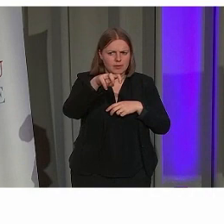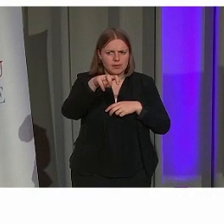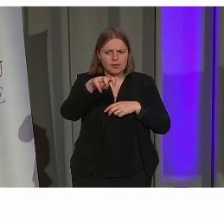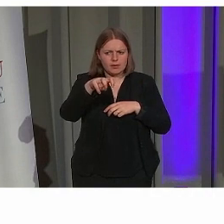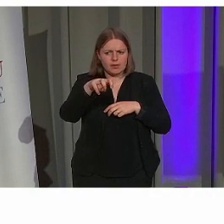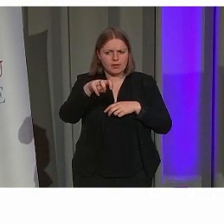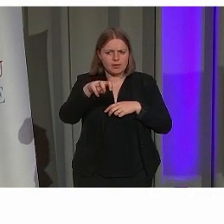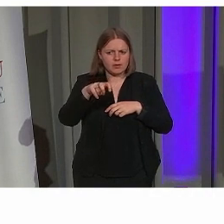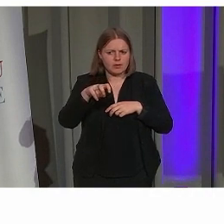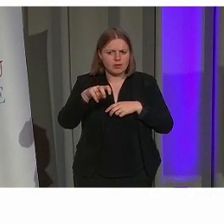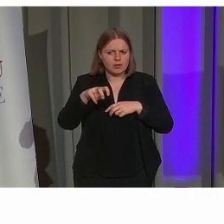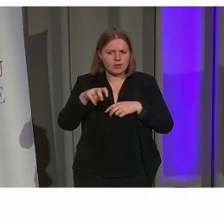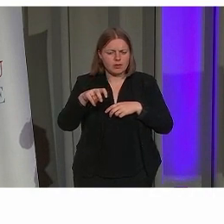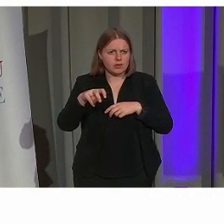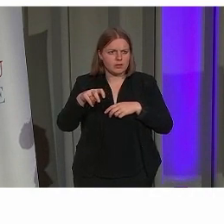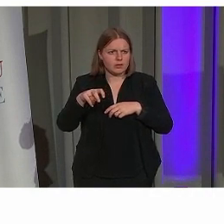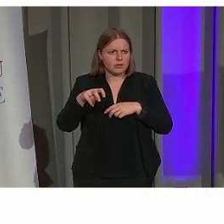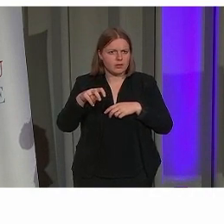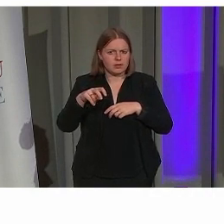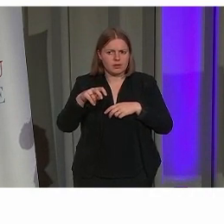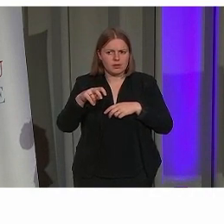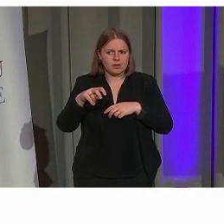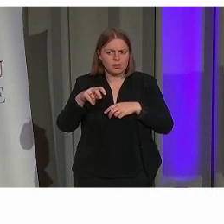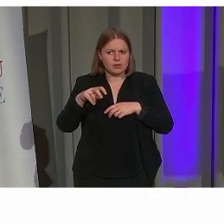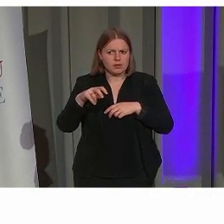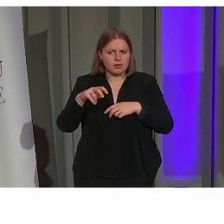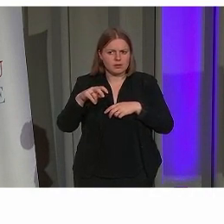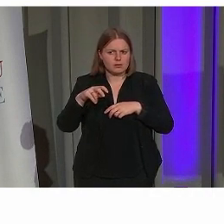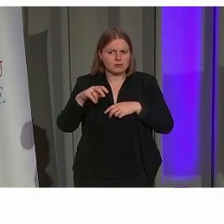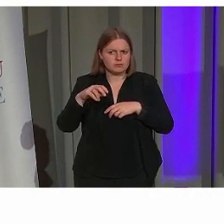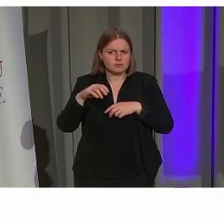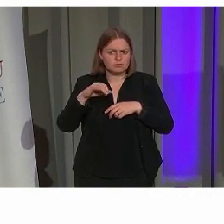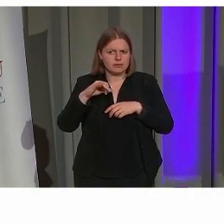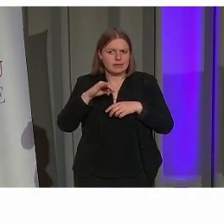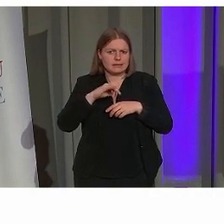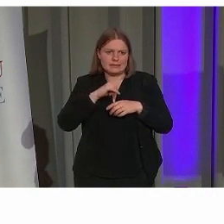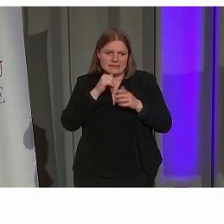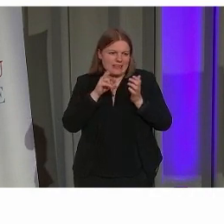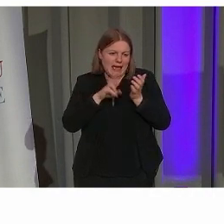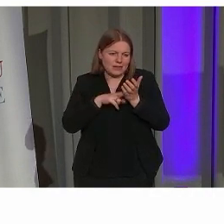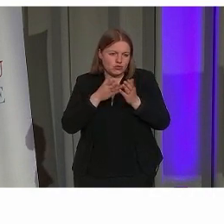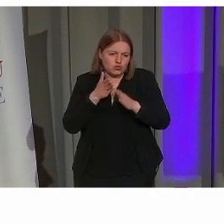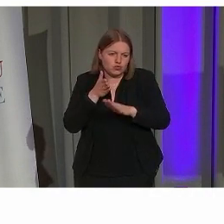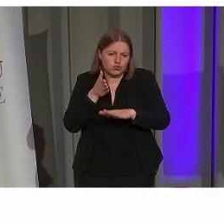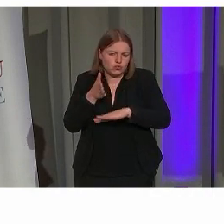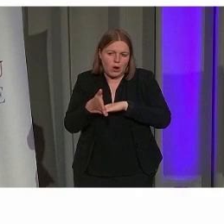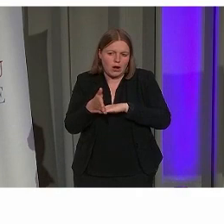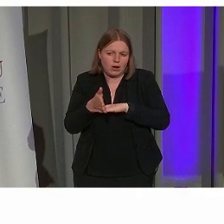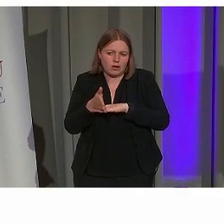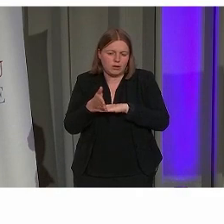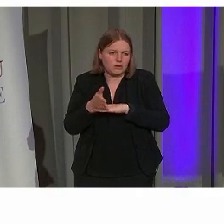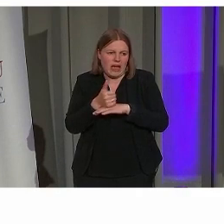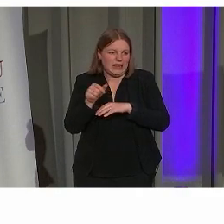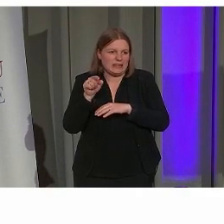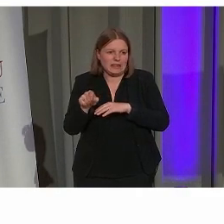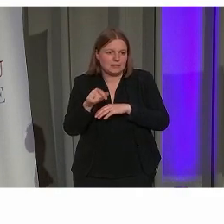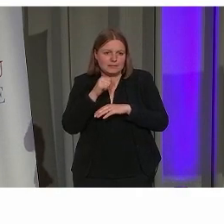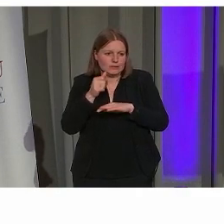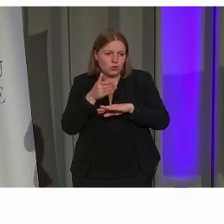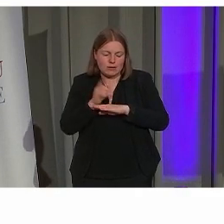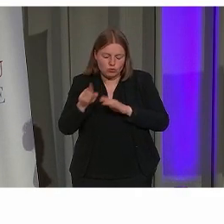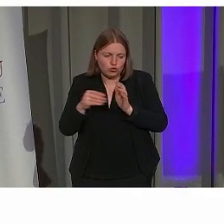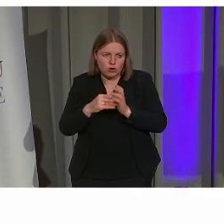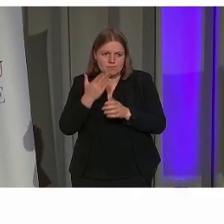do not have a very adequate accessibility characteristics. You can see it's necessary to